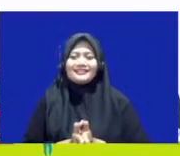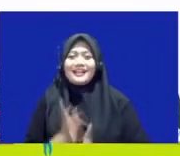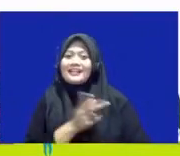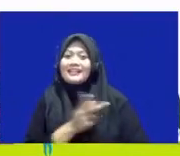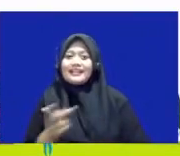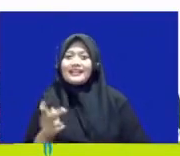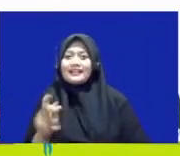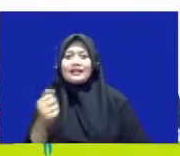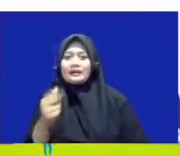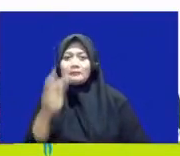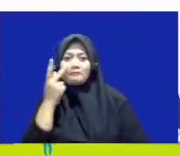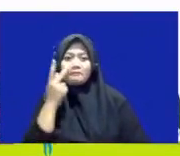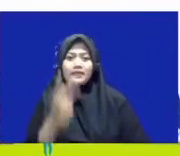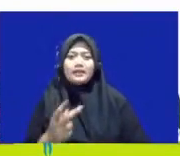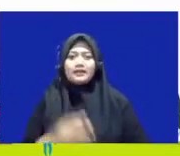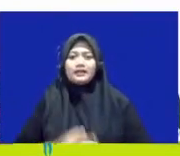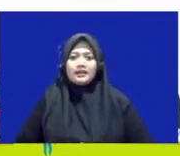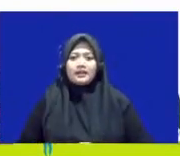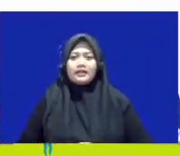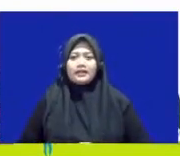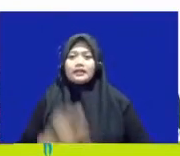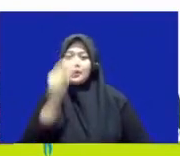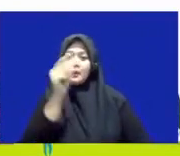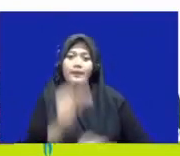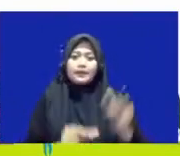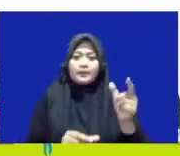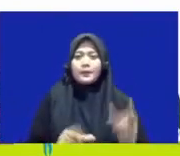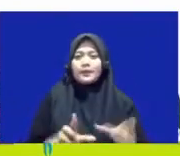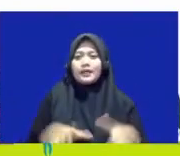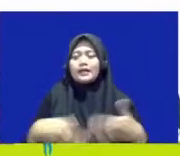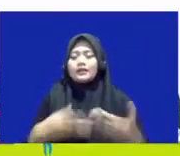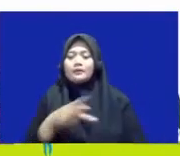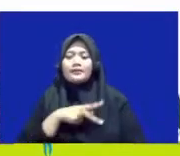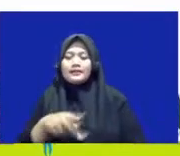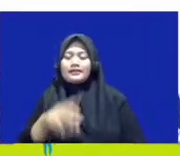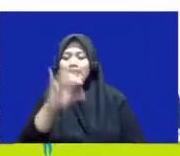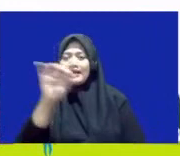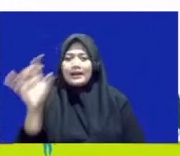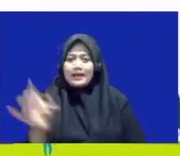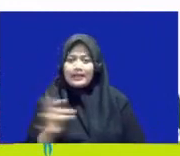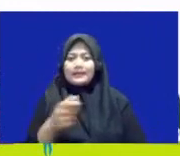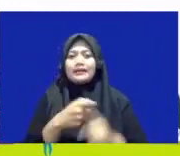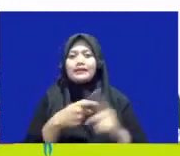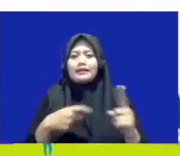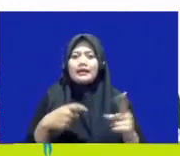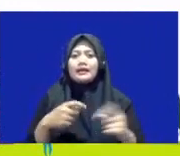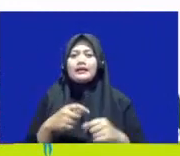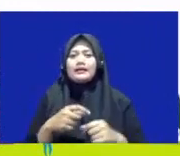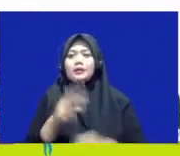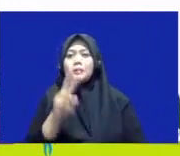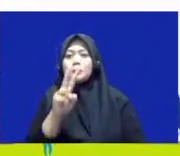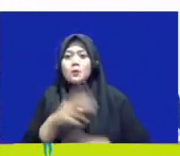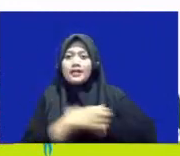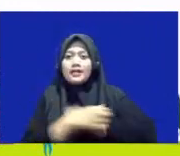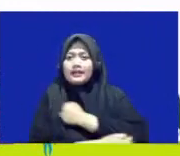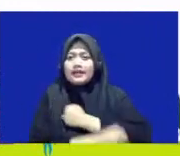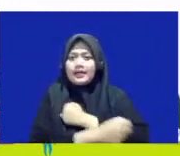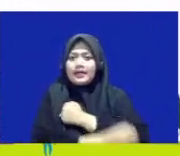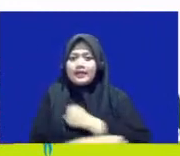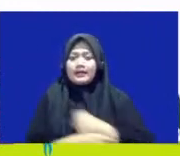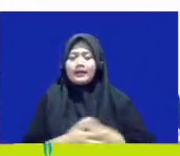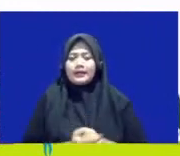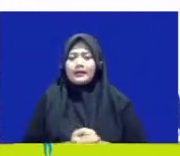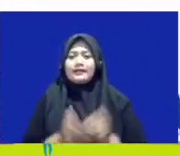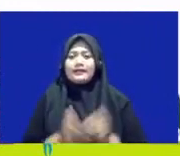the ground speak with good translation so that we hear from those who have been trained and who